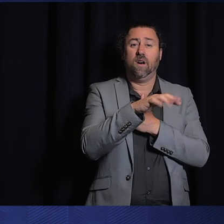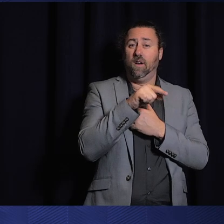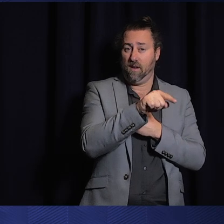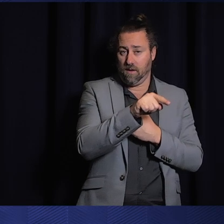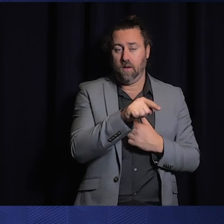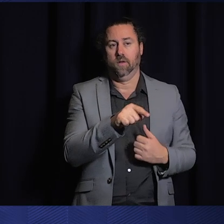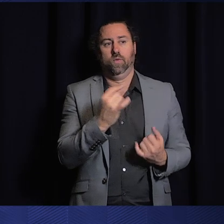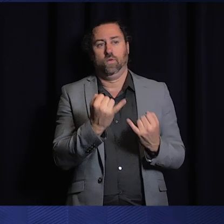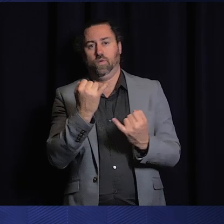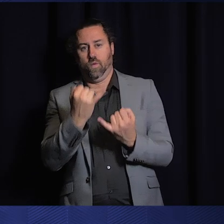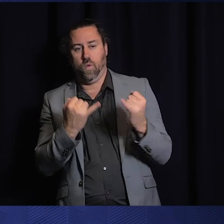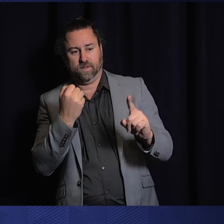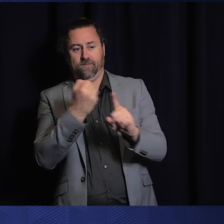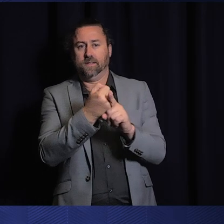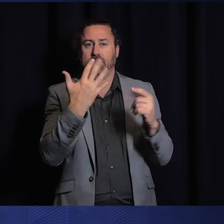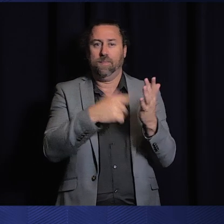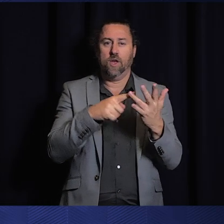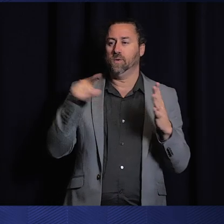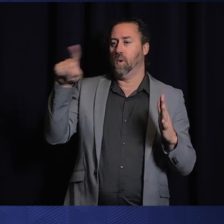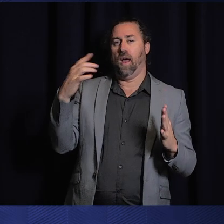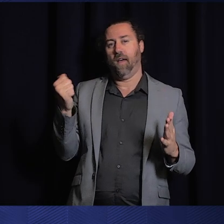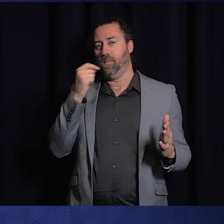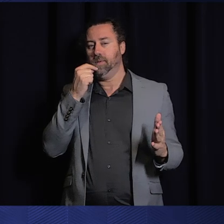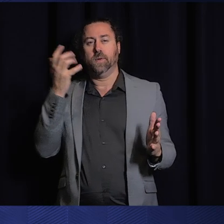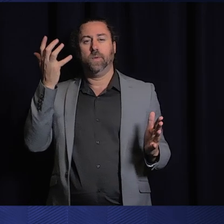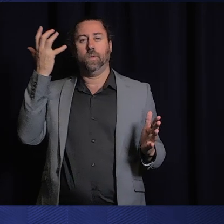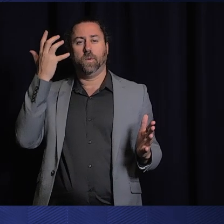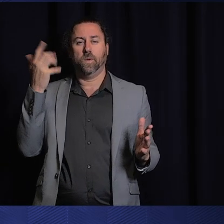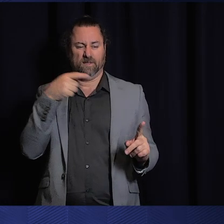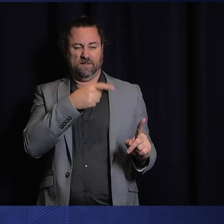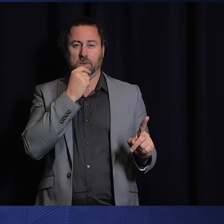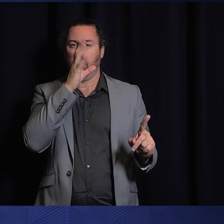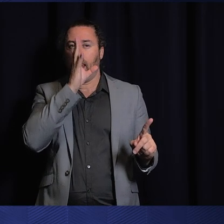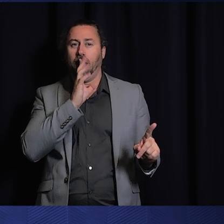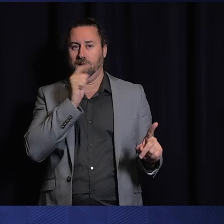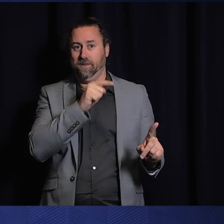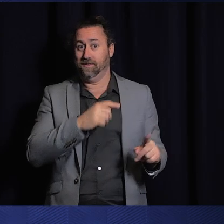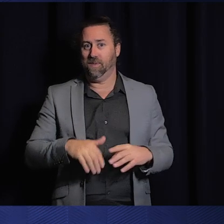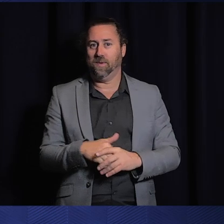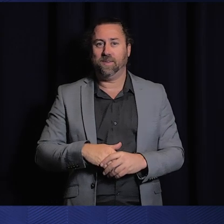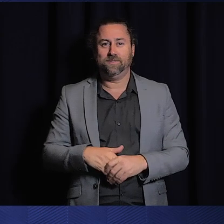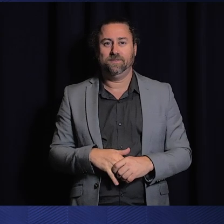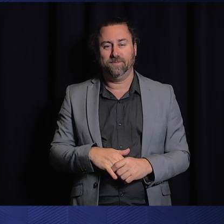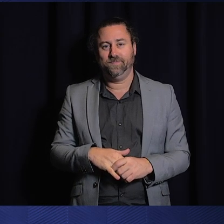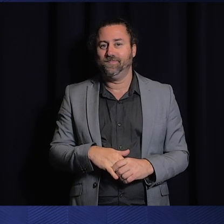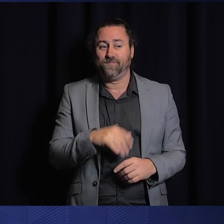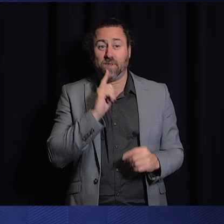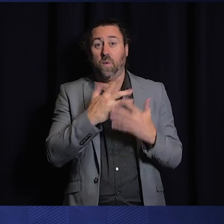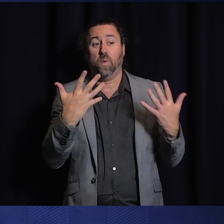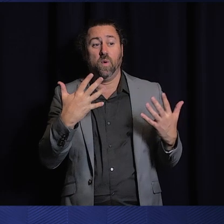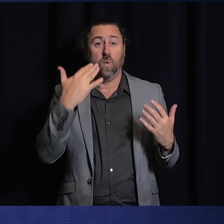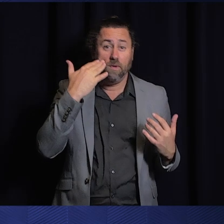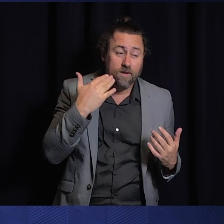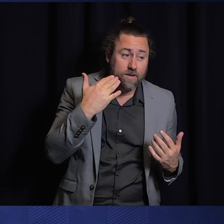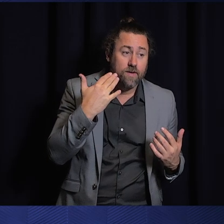experiencing these impacts even more severely. We can take the example in many contexts of women and girls, or